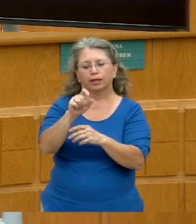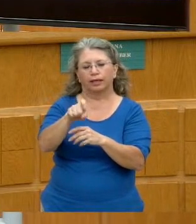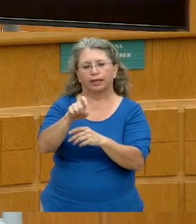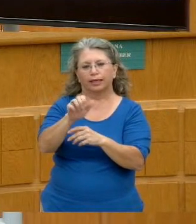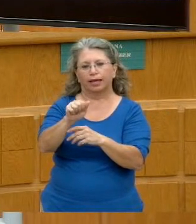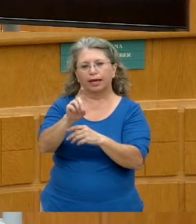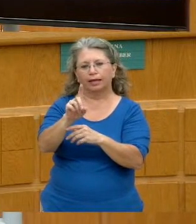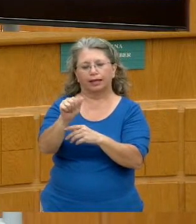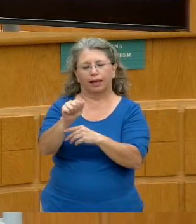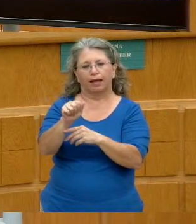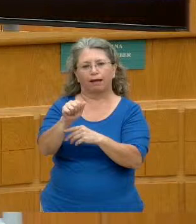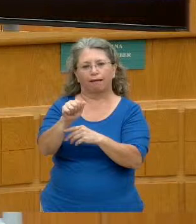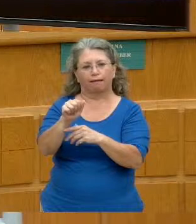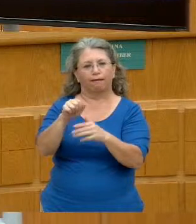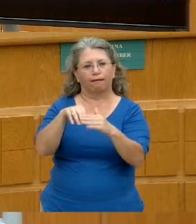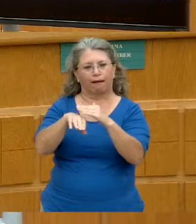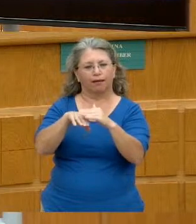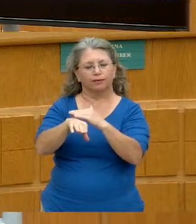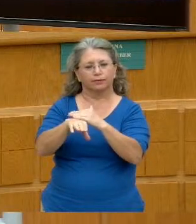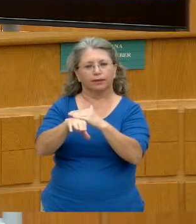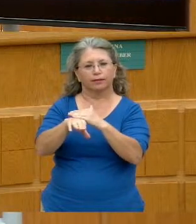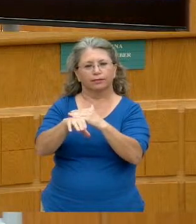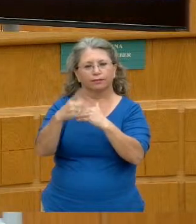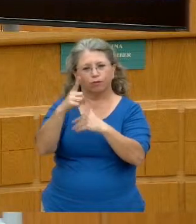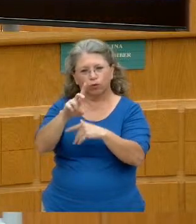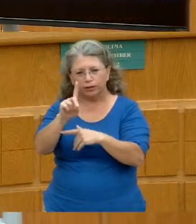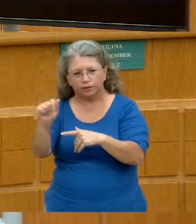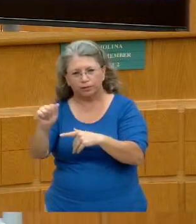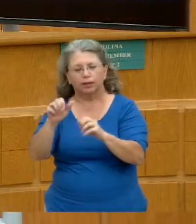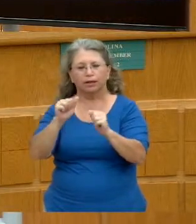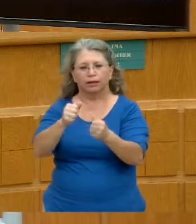ADA accessibility, they can park at the